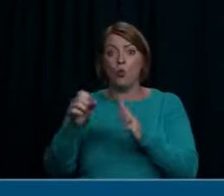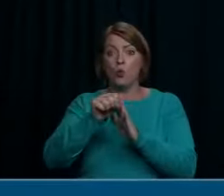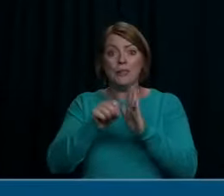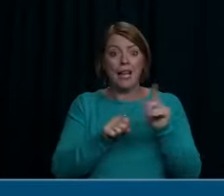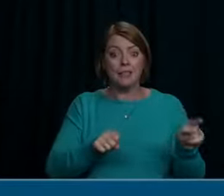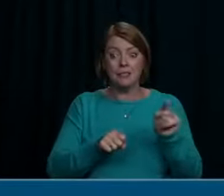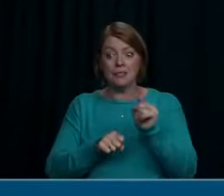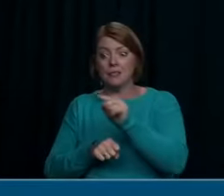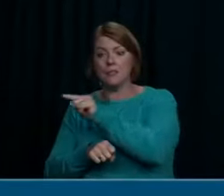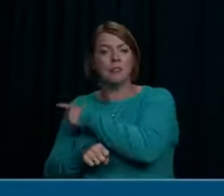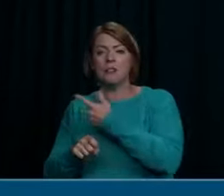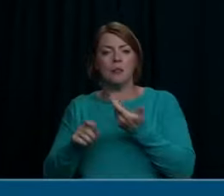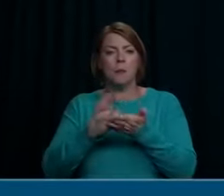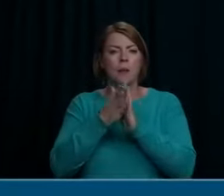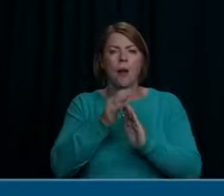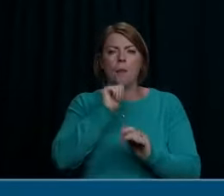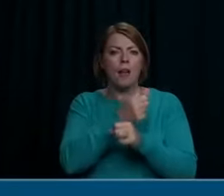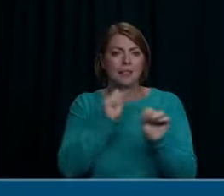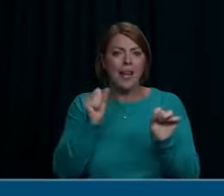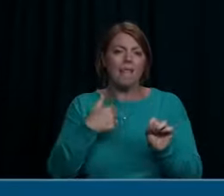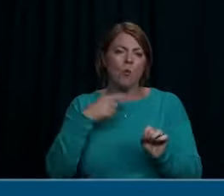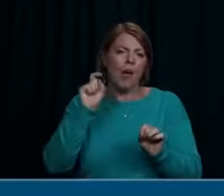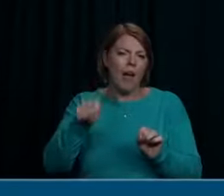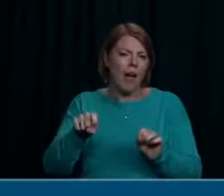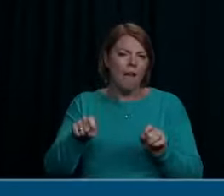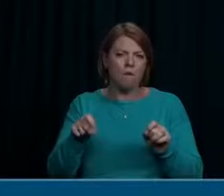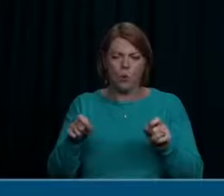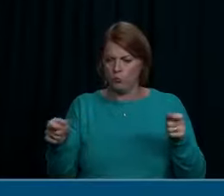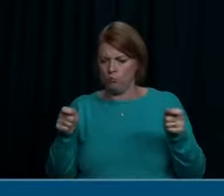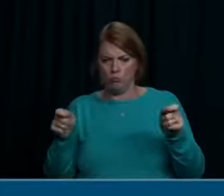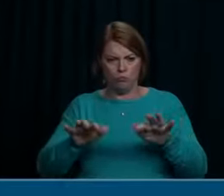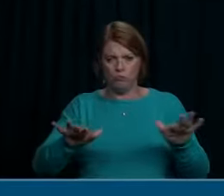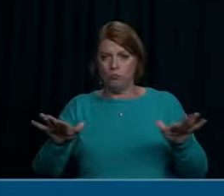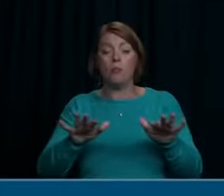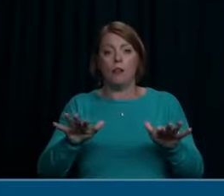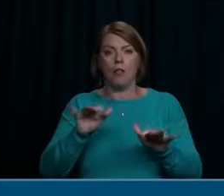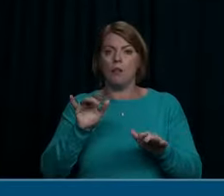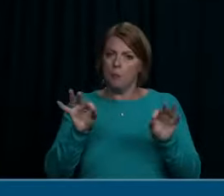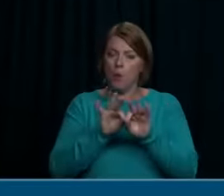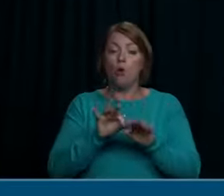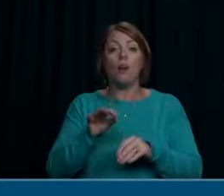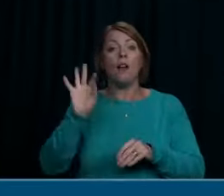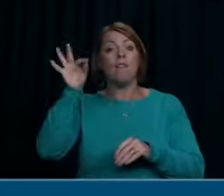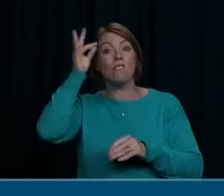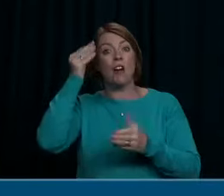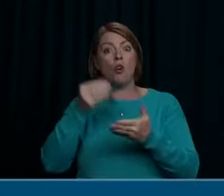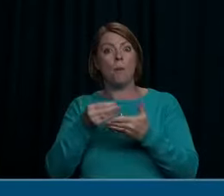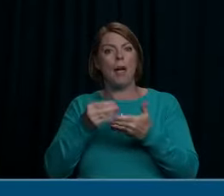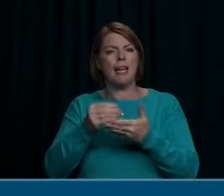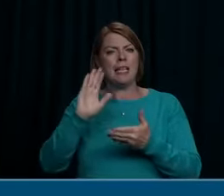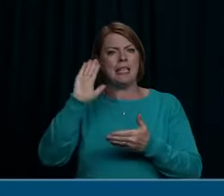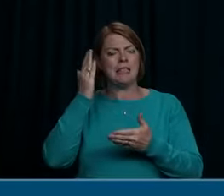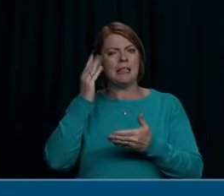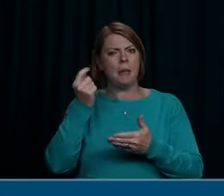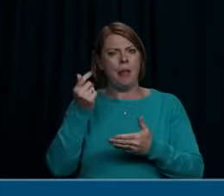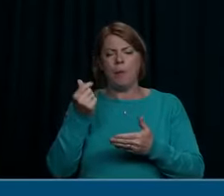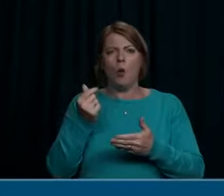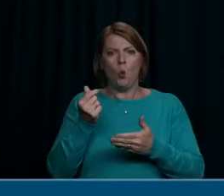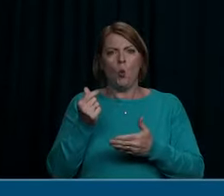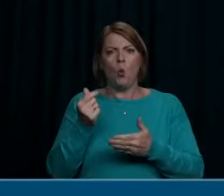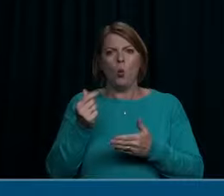then it's an unsafe condition, and that's something that we have to deal with. The federal dollars, on the other hand, seem to be too far to the east, in my